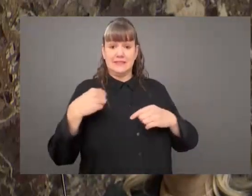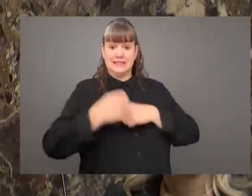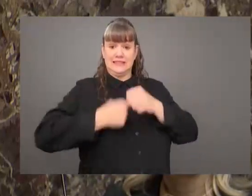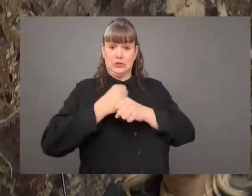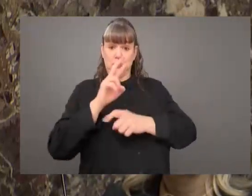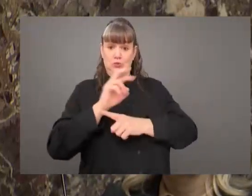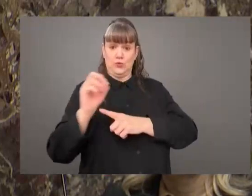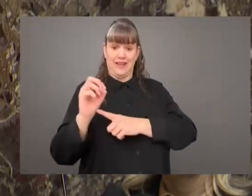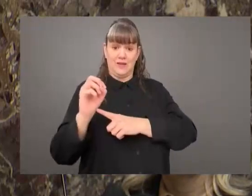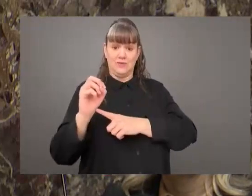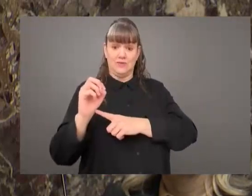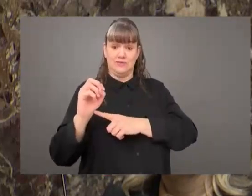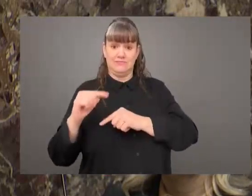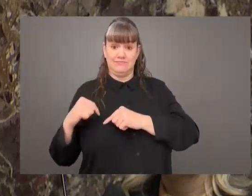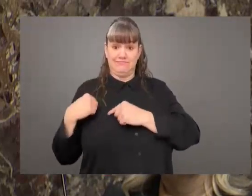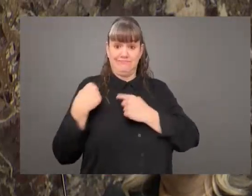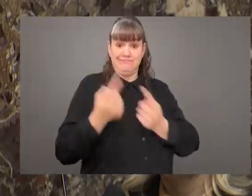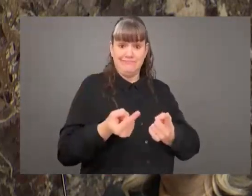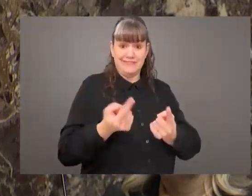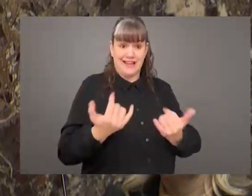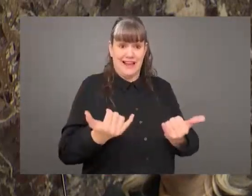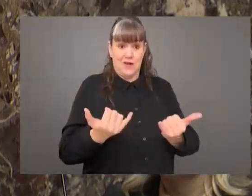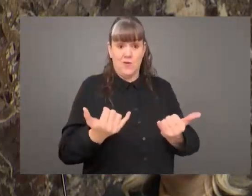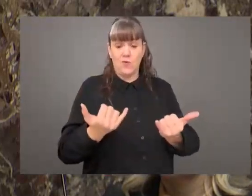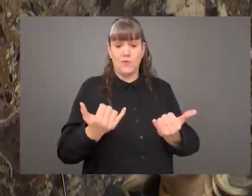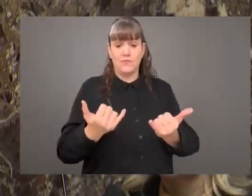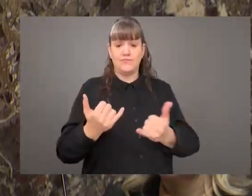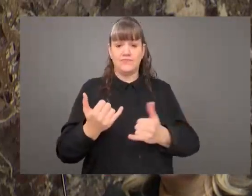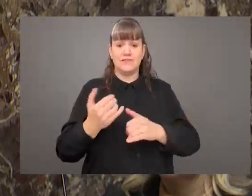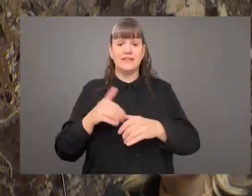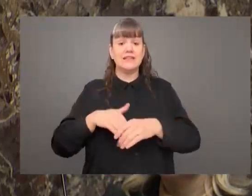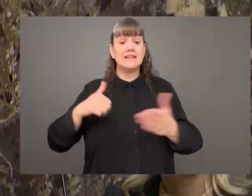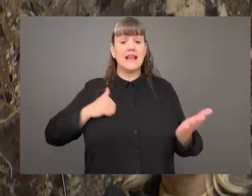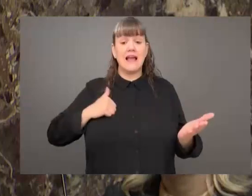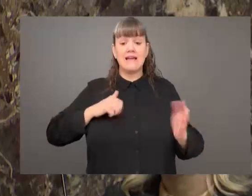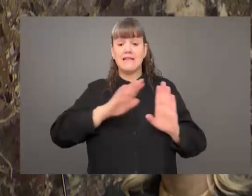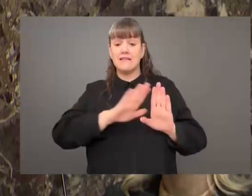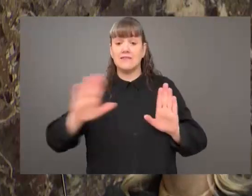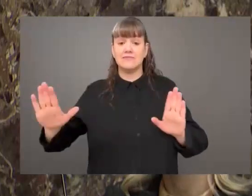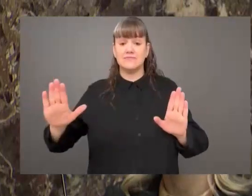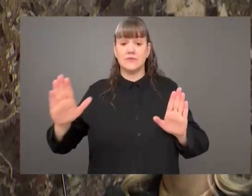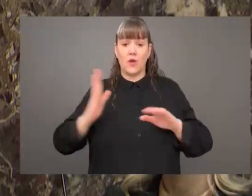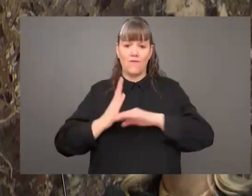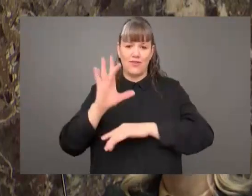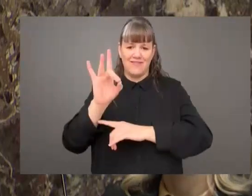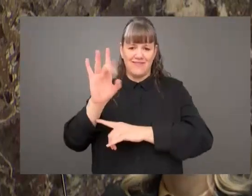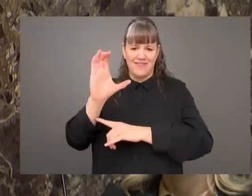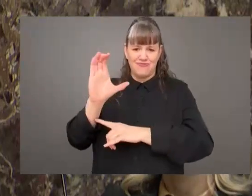due to police use of force. Black and Indigenous people